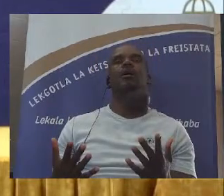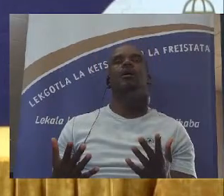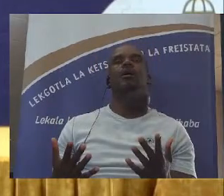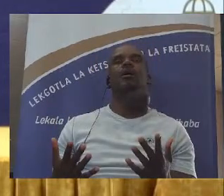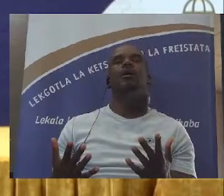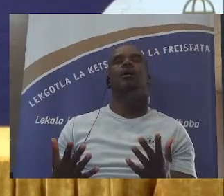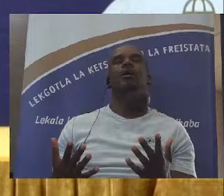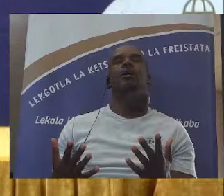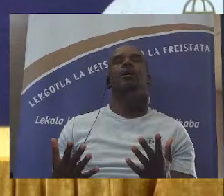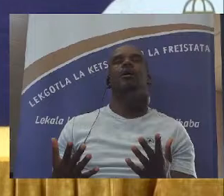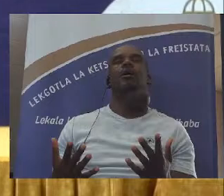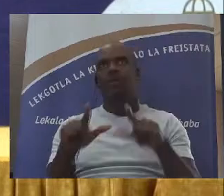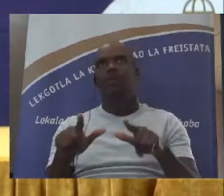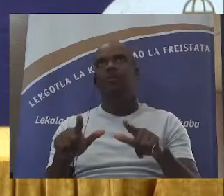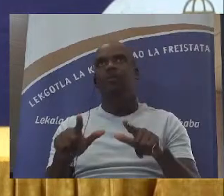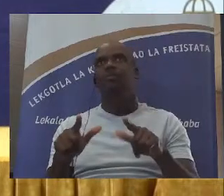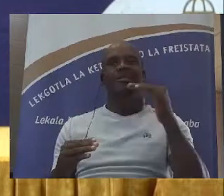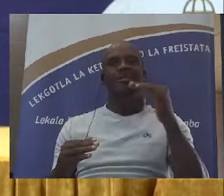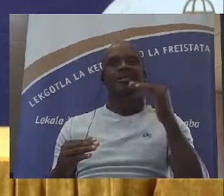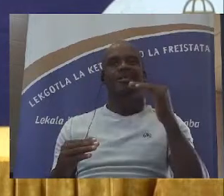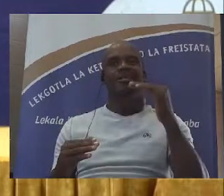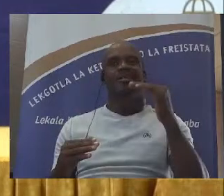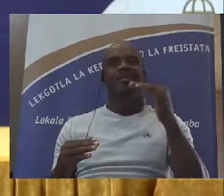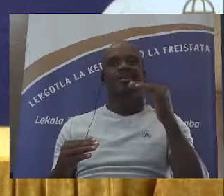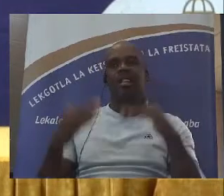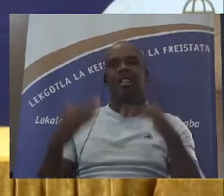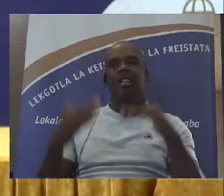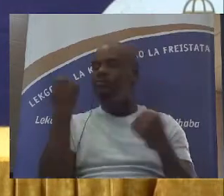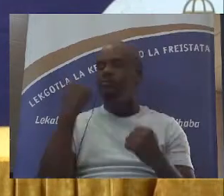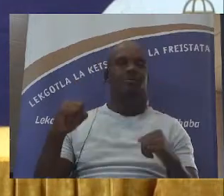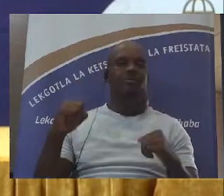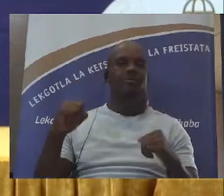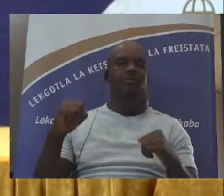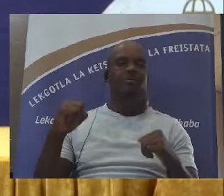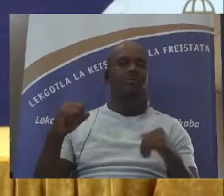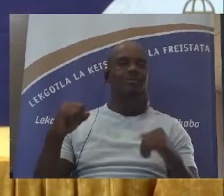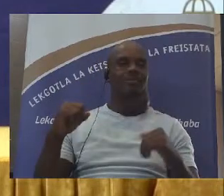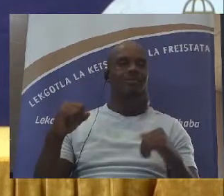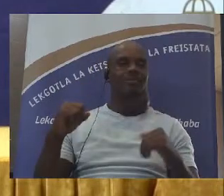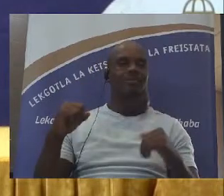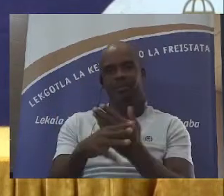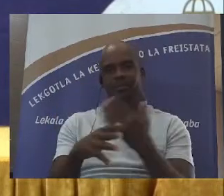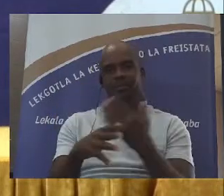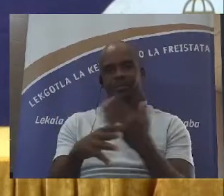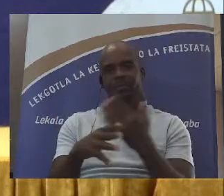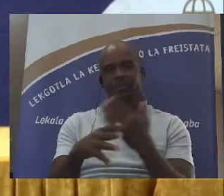become devious and to try and to disrupt normal business processes.